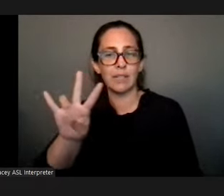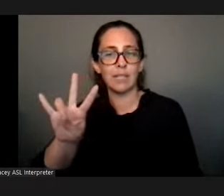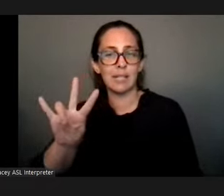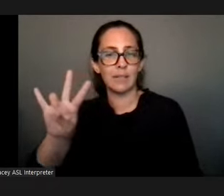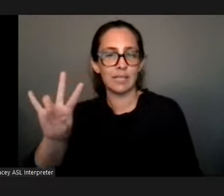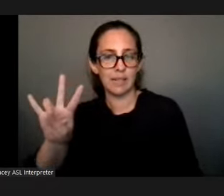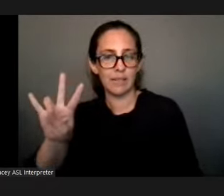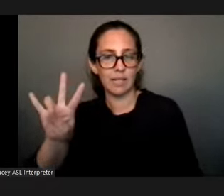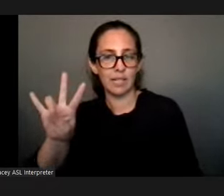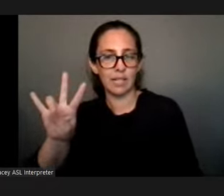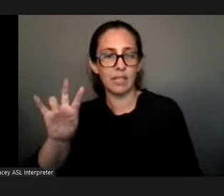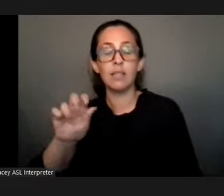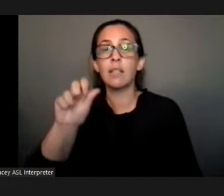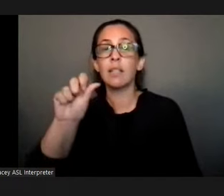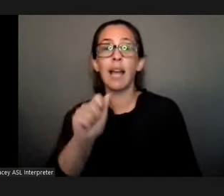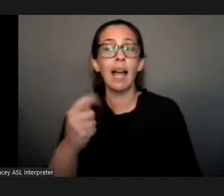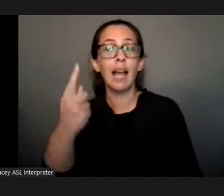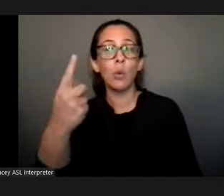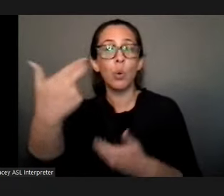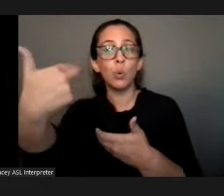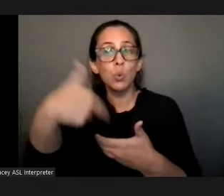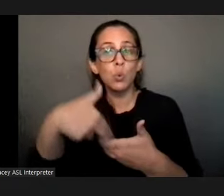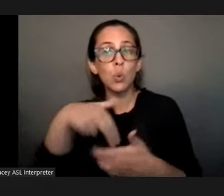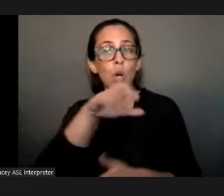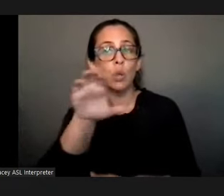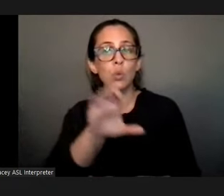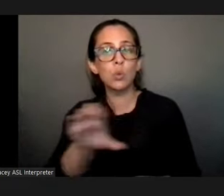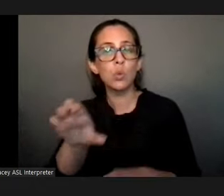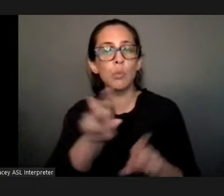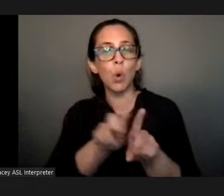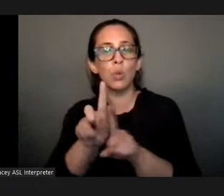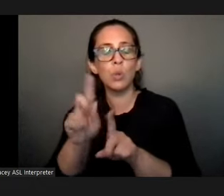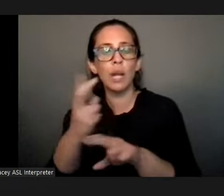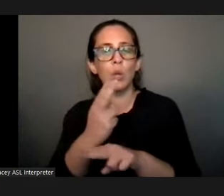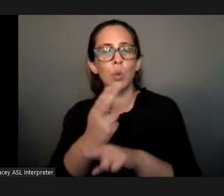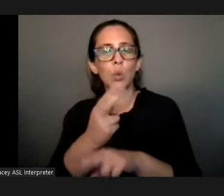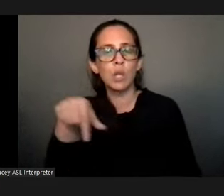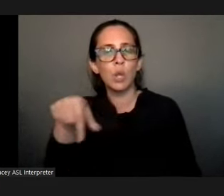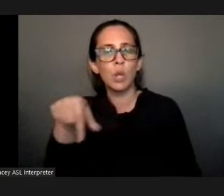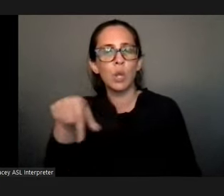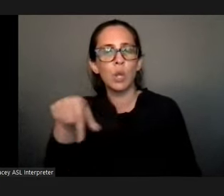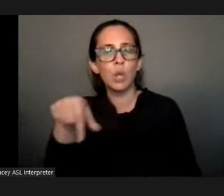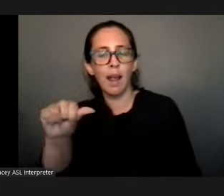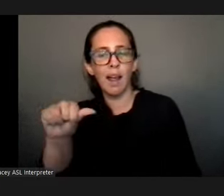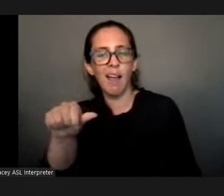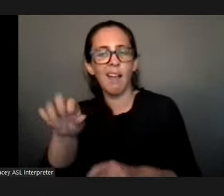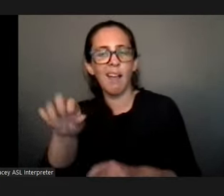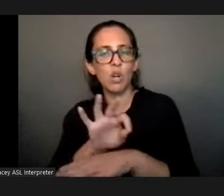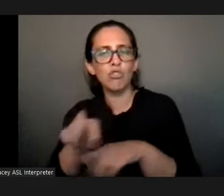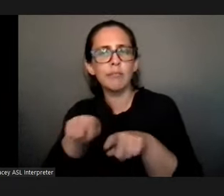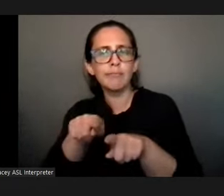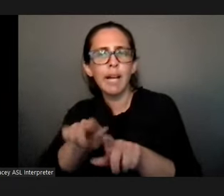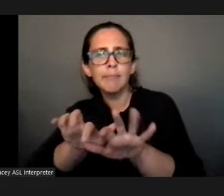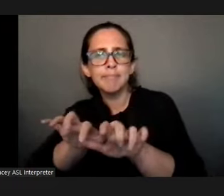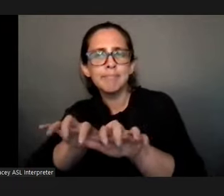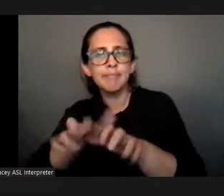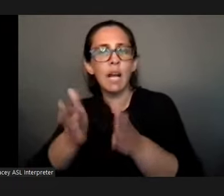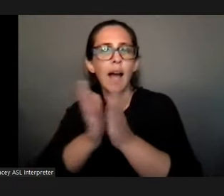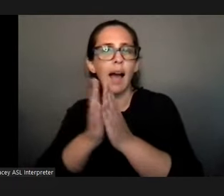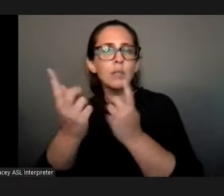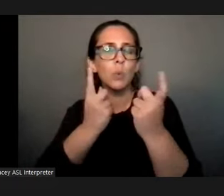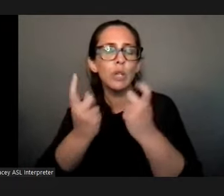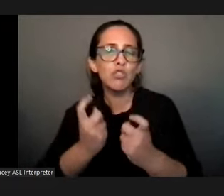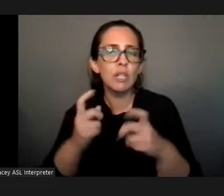646-252-6777. Anyone who joined the Zoom may also use the Q&A function throughout today's webinar to ask questions or provide